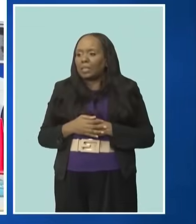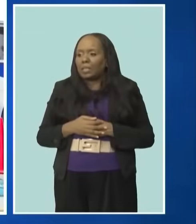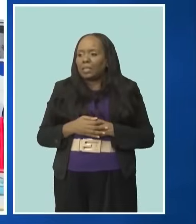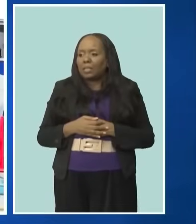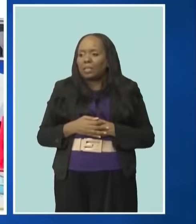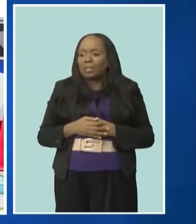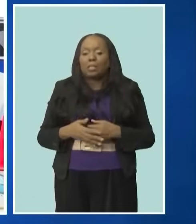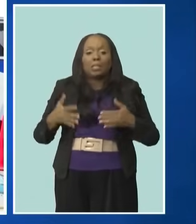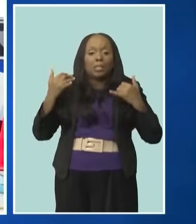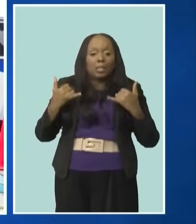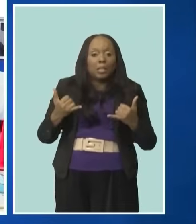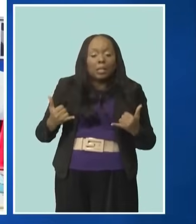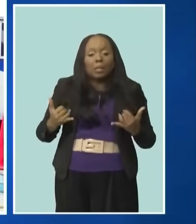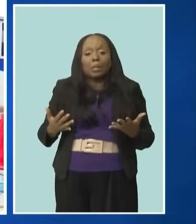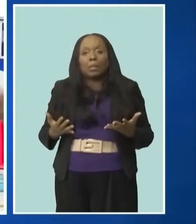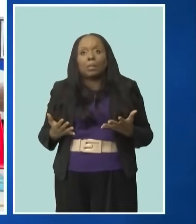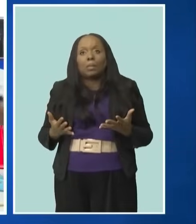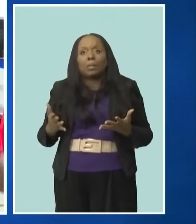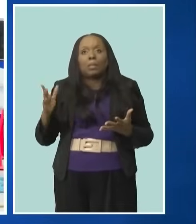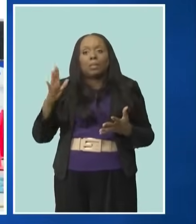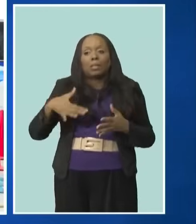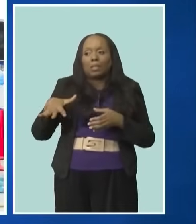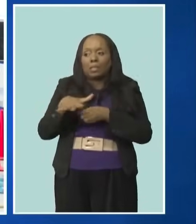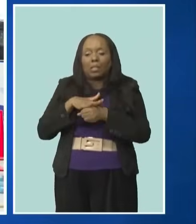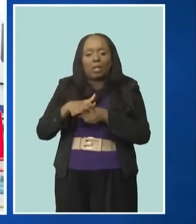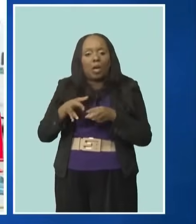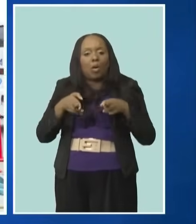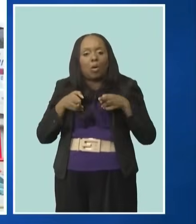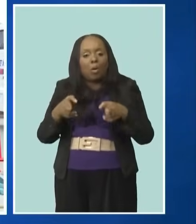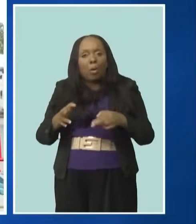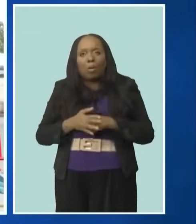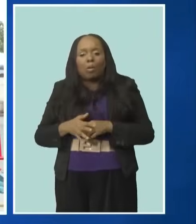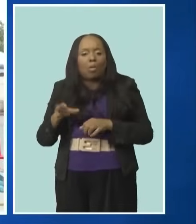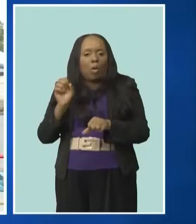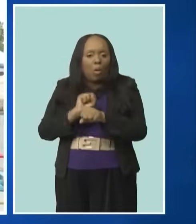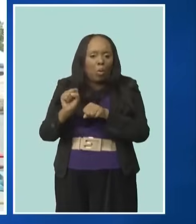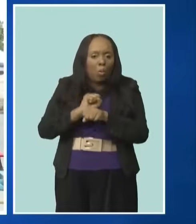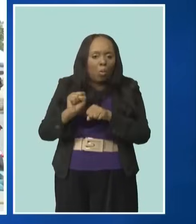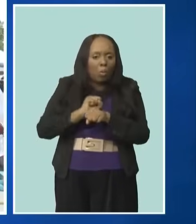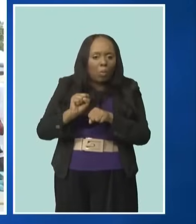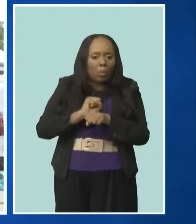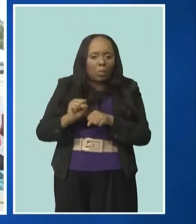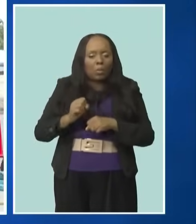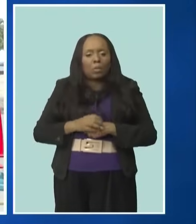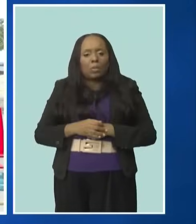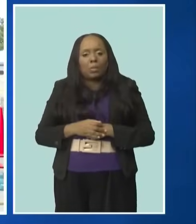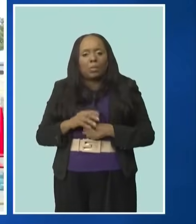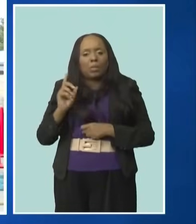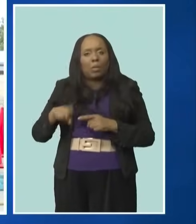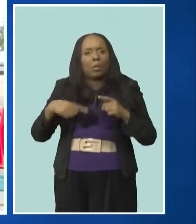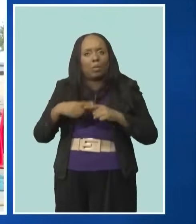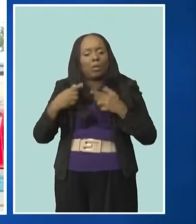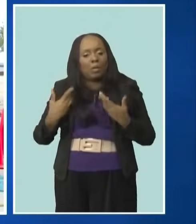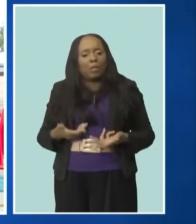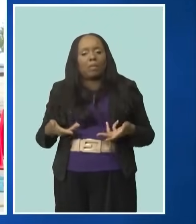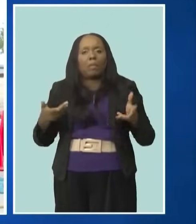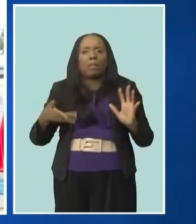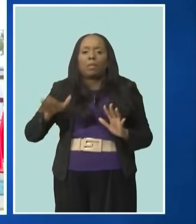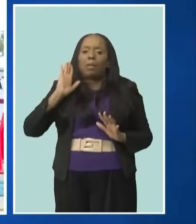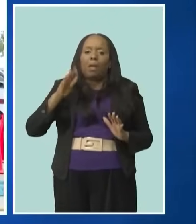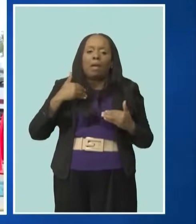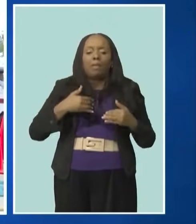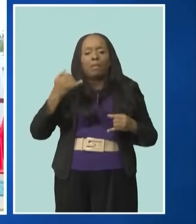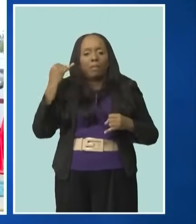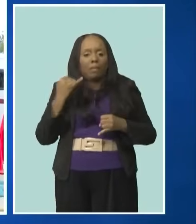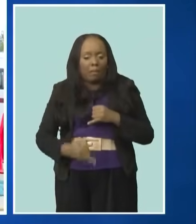do now is this section of road on the northern side that the guys are working on currently, and then when they're complete, we'll have almost a final washdown,